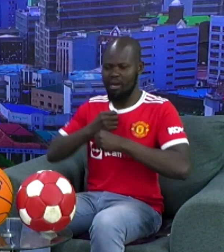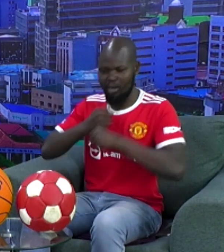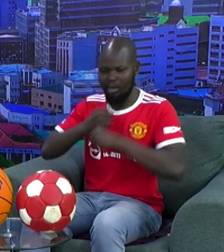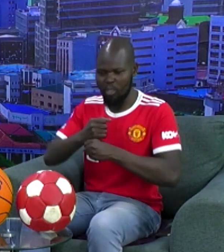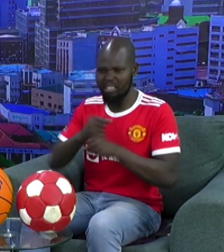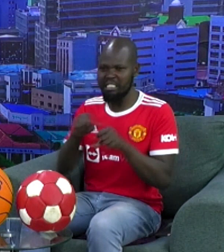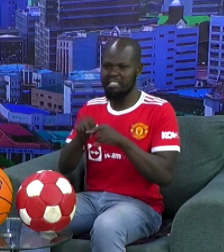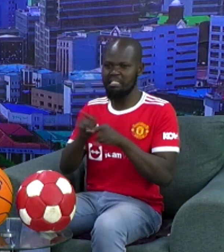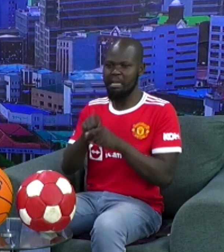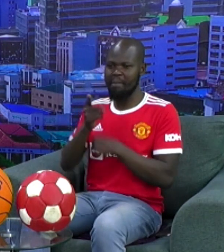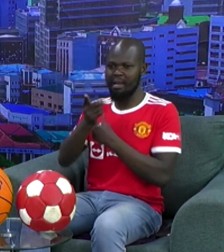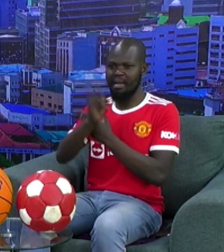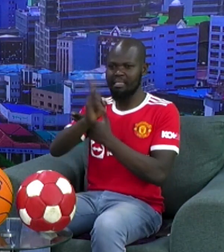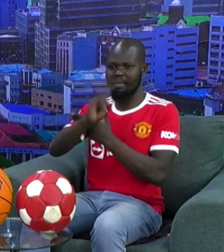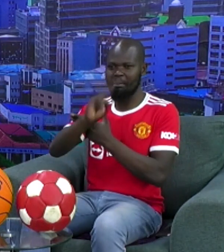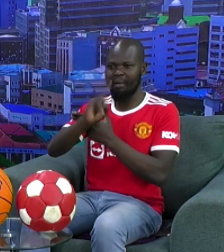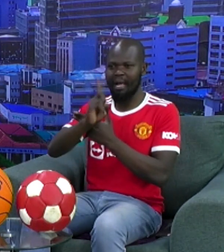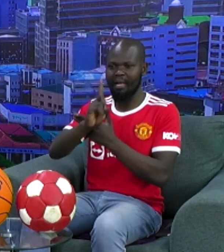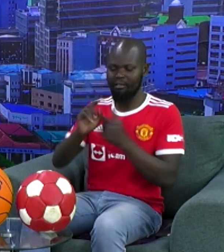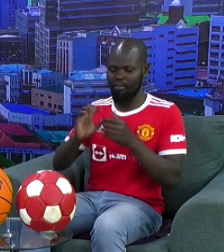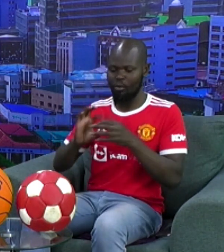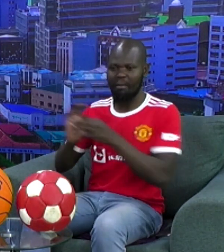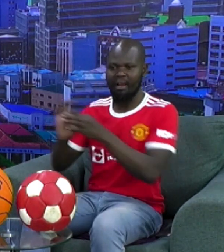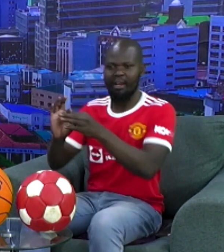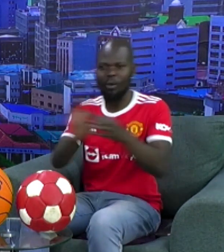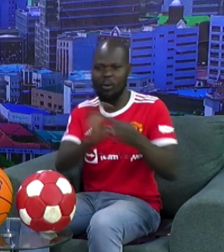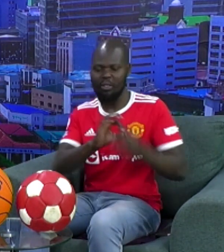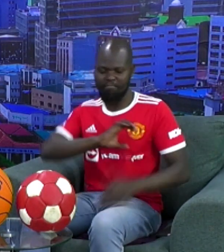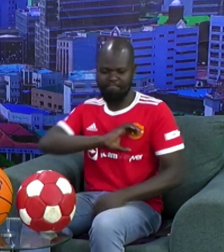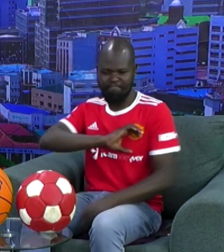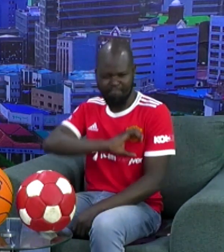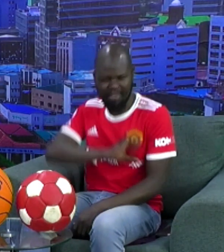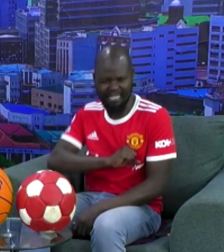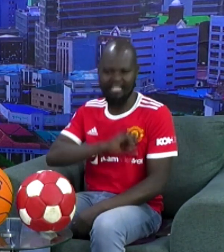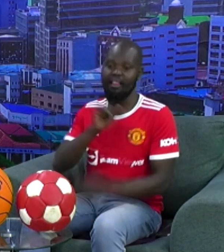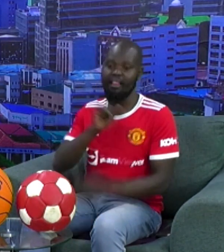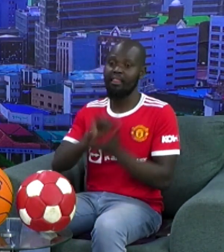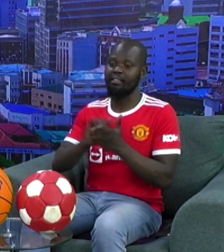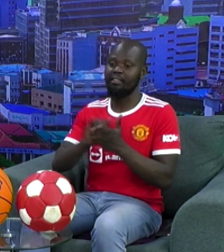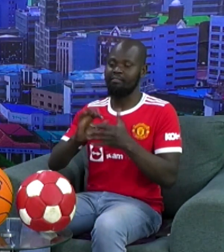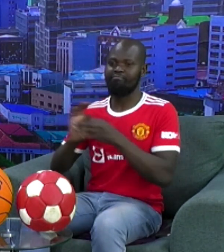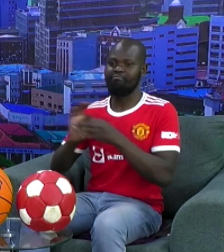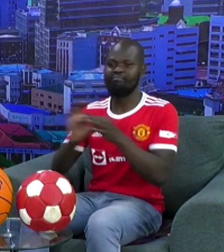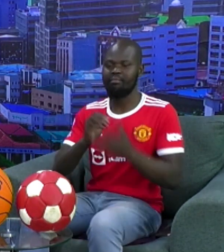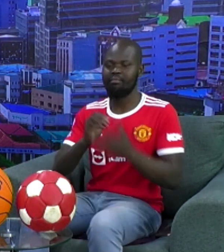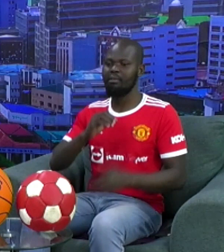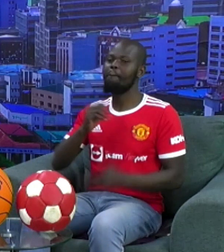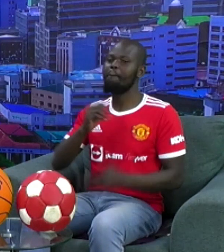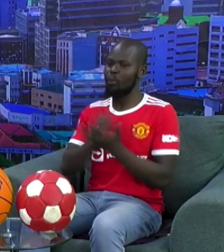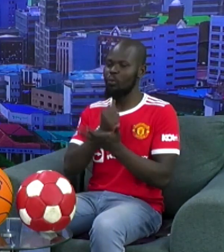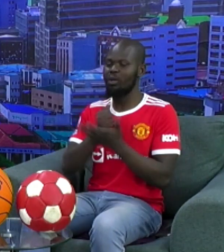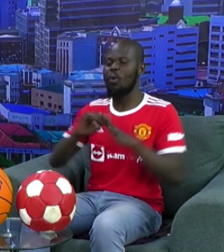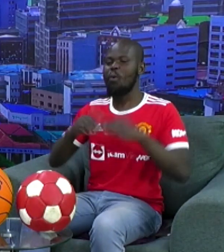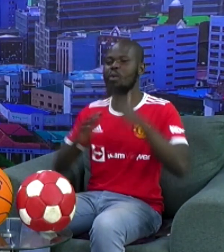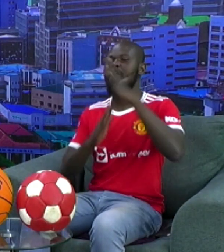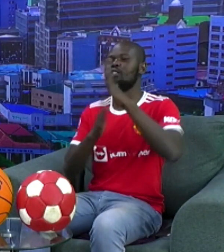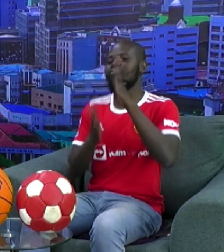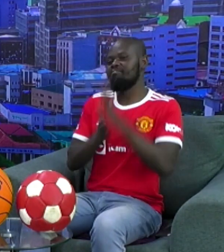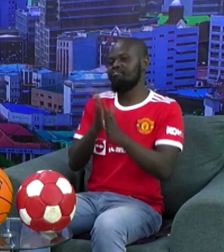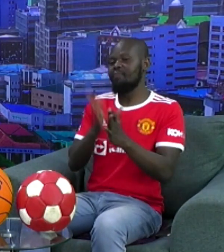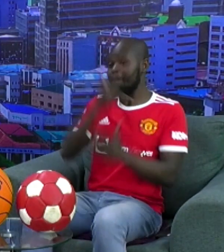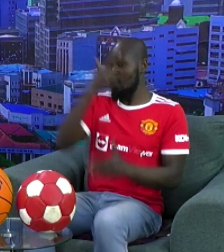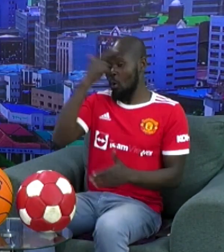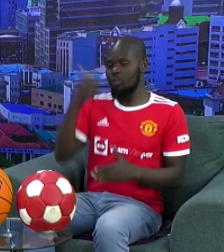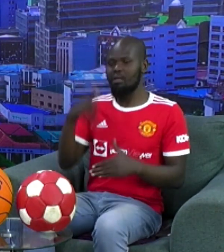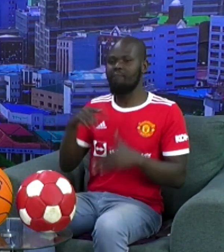feel the coach is very confident, and also the discipline is there, the cooperation is there, the patience is there, and the coordination.